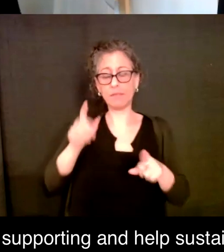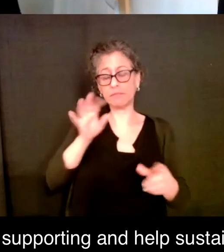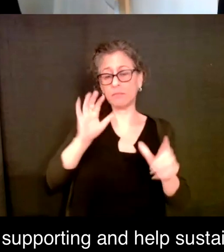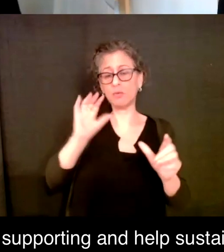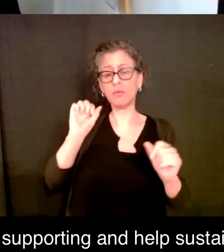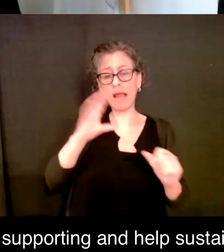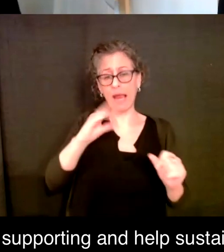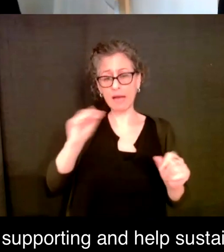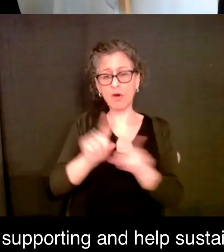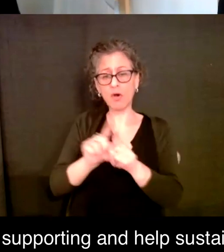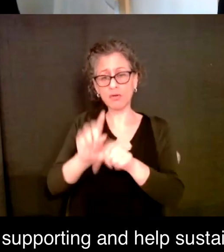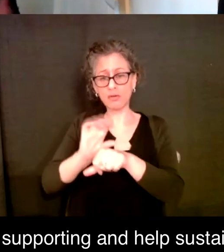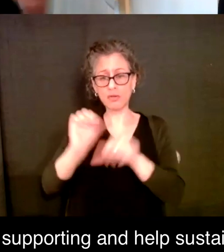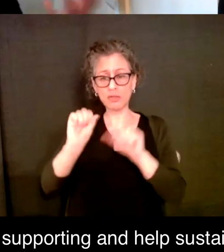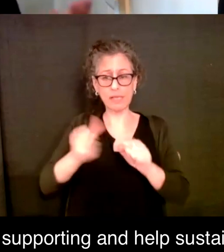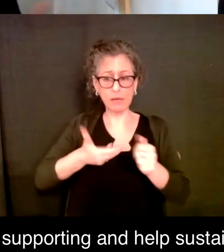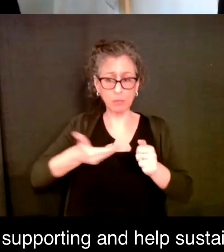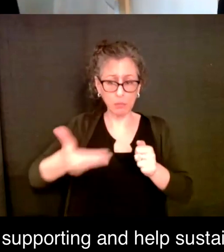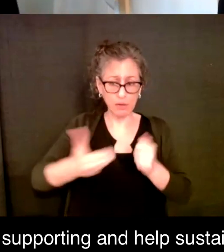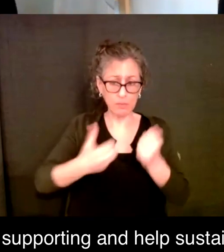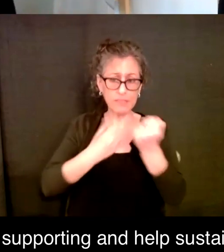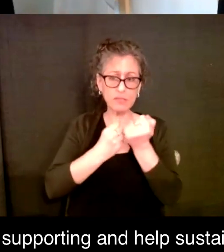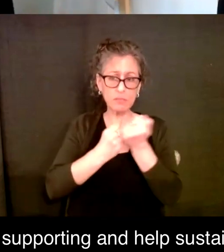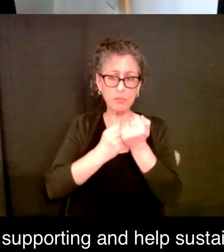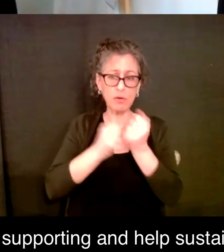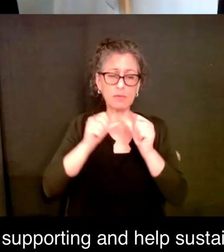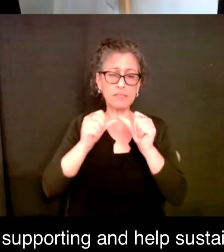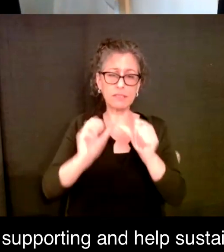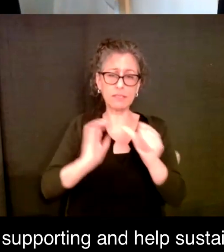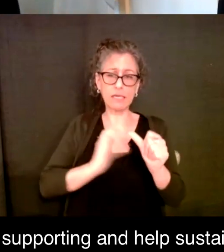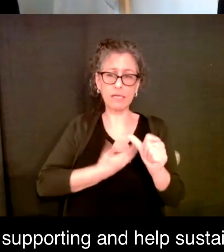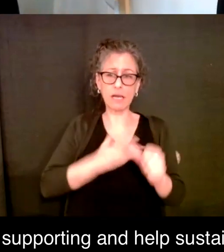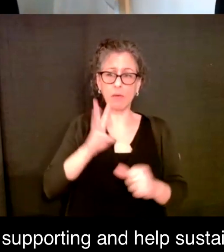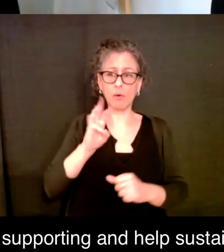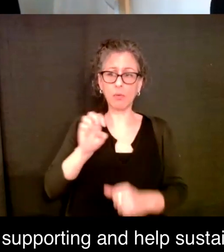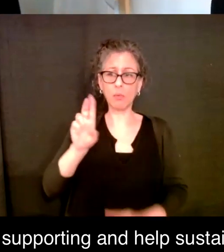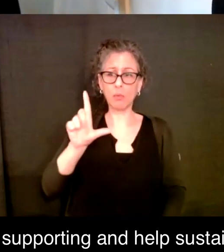very welcoming and supporting and helps us stay in our well-being.